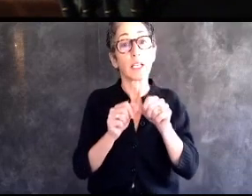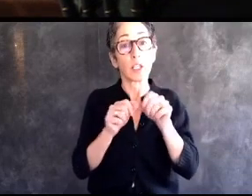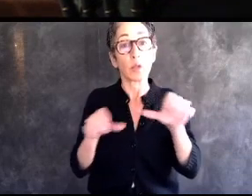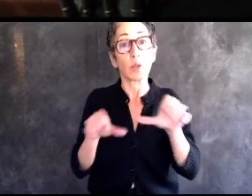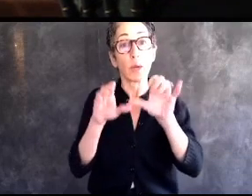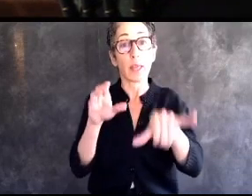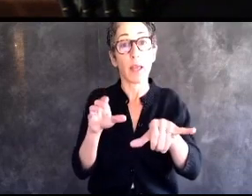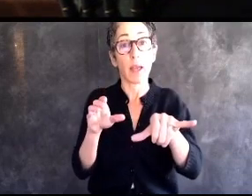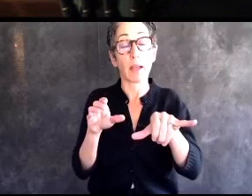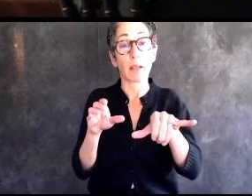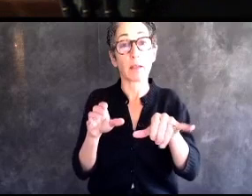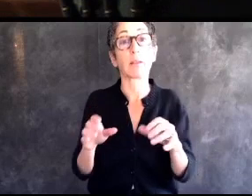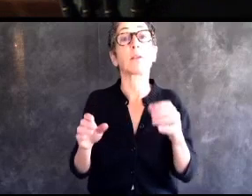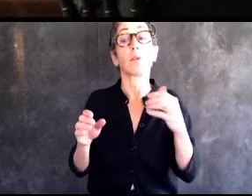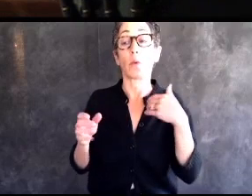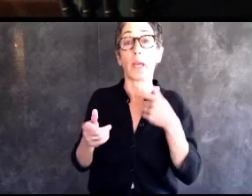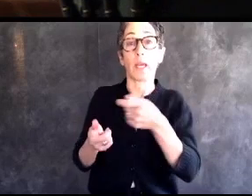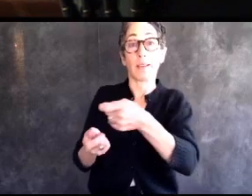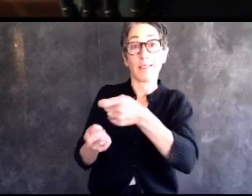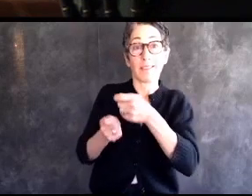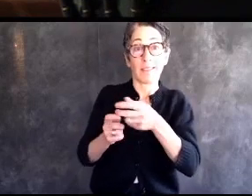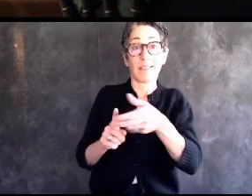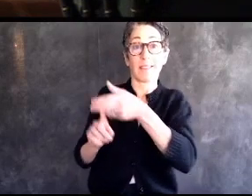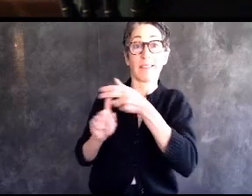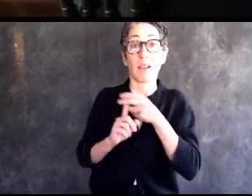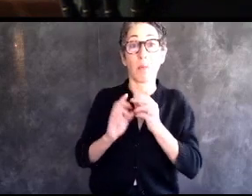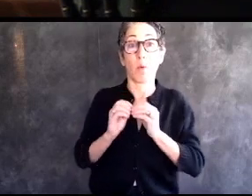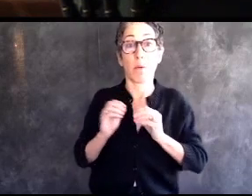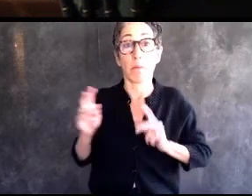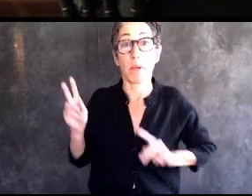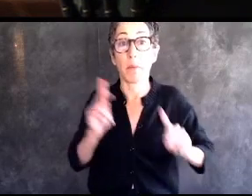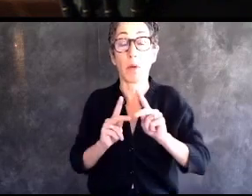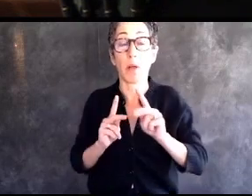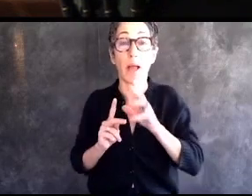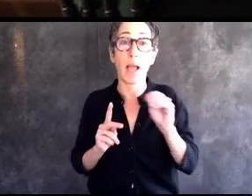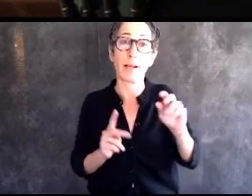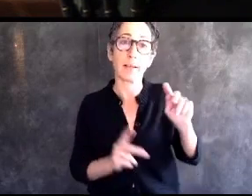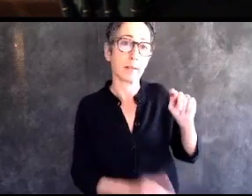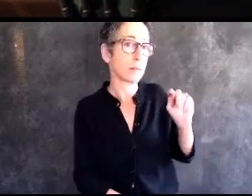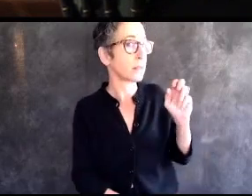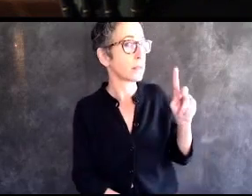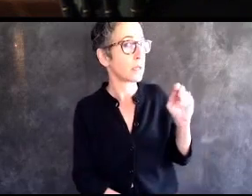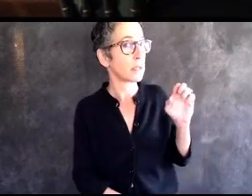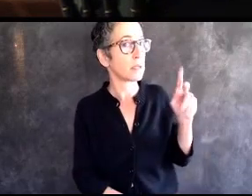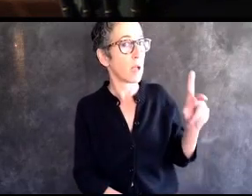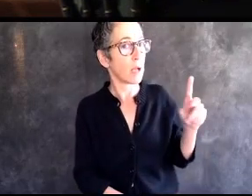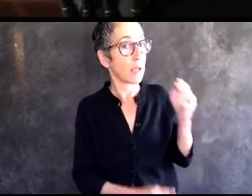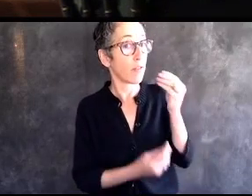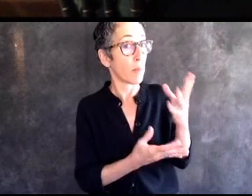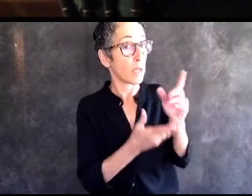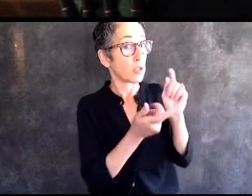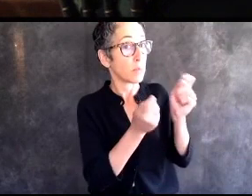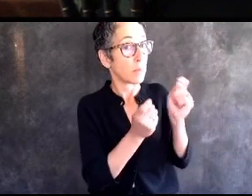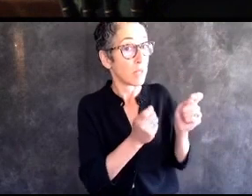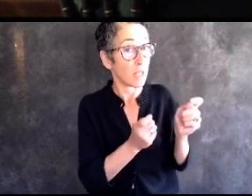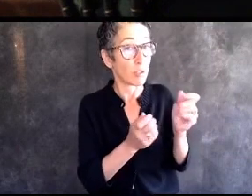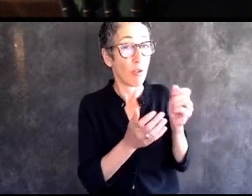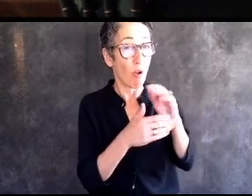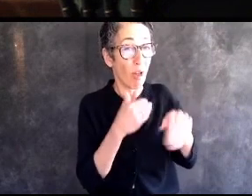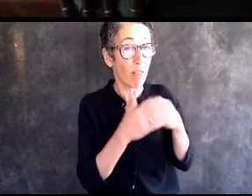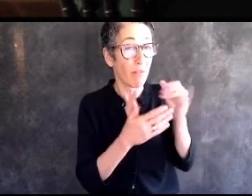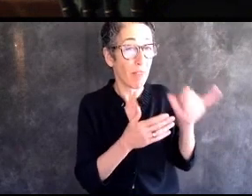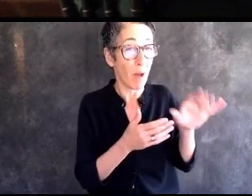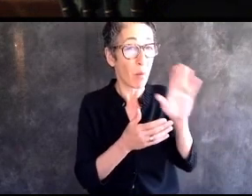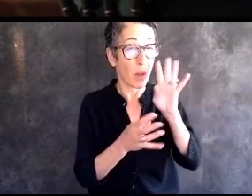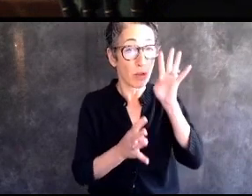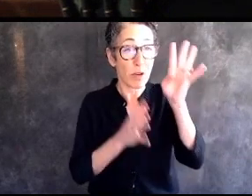at more scale, and deeper on things like TikTok or information manipulation, online things like that, it will create mutual